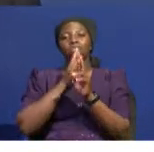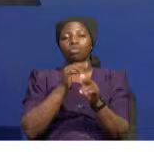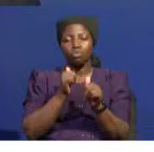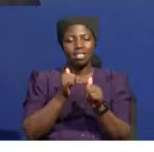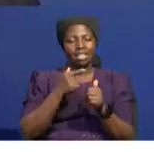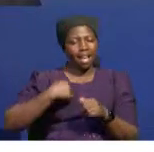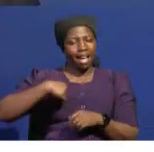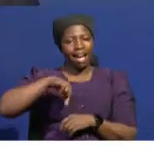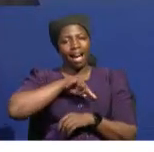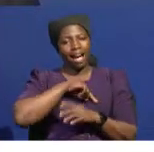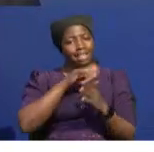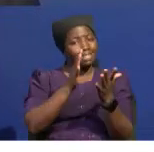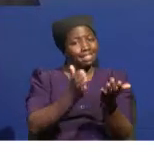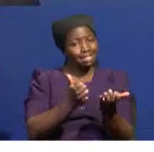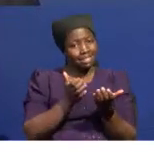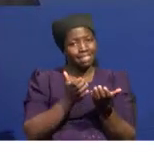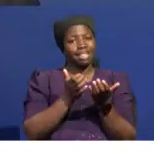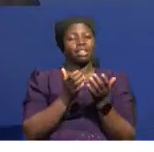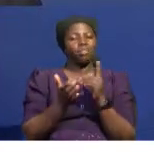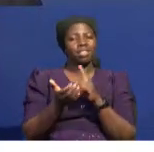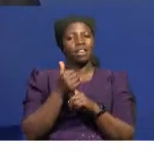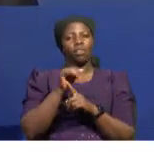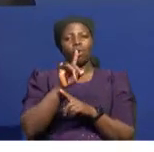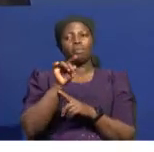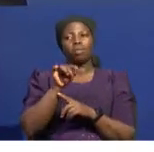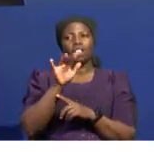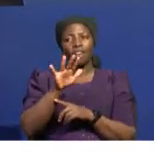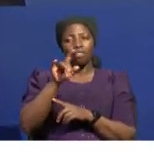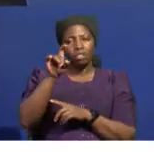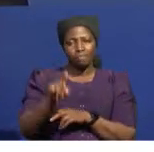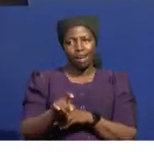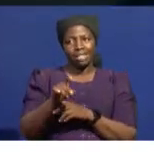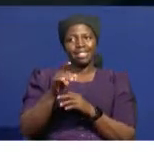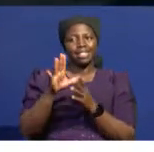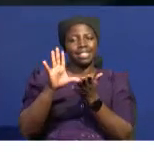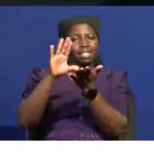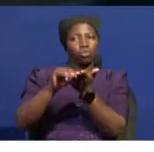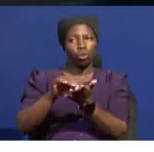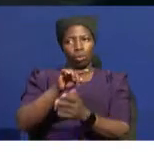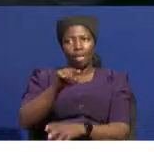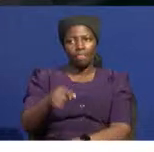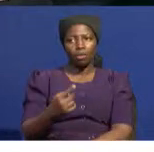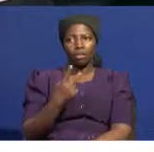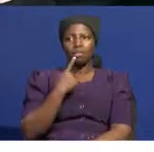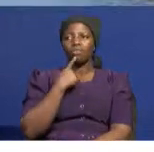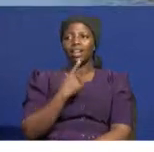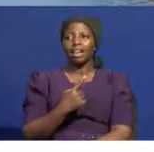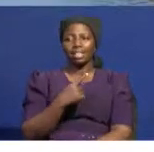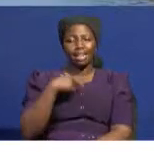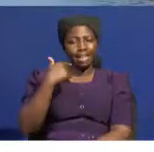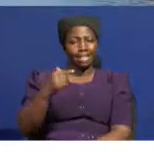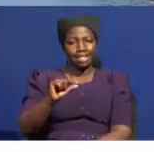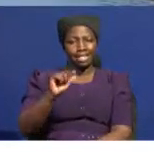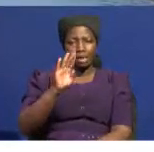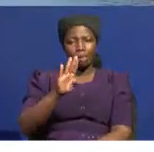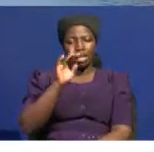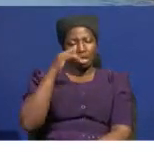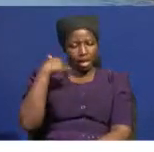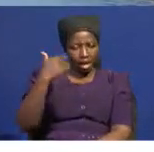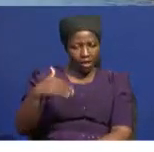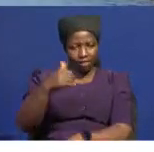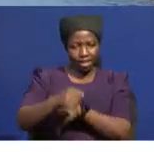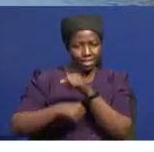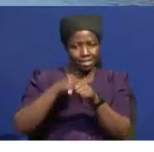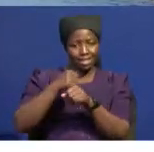need for being aligned with 1.5, now we have to install 1,100 gigawatts per year. Kenya